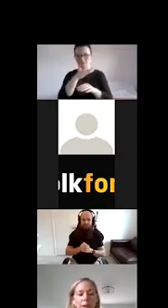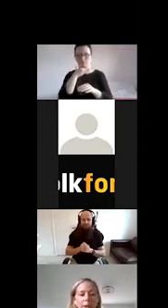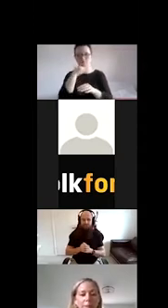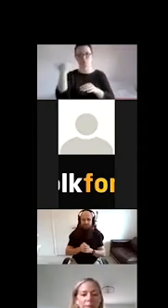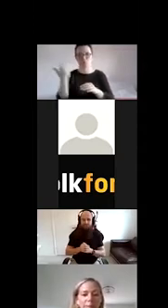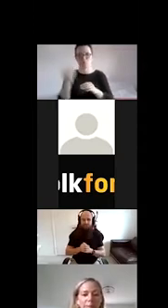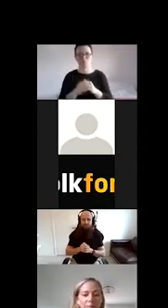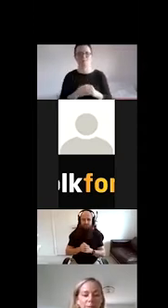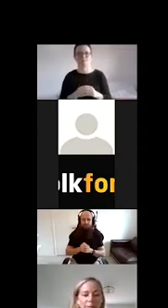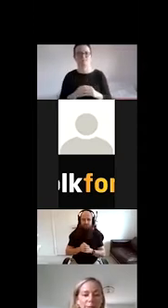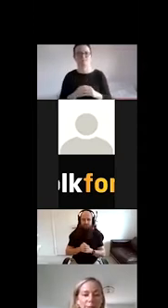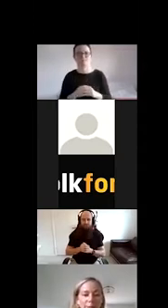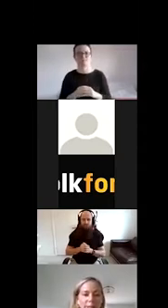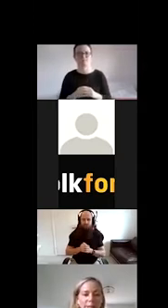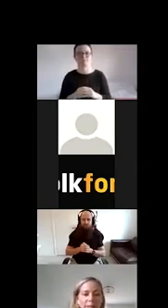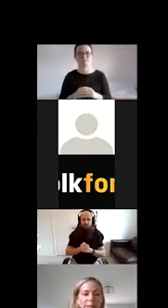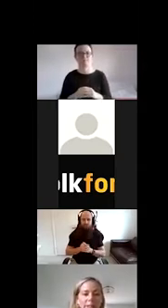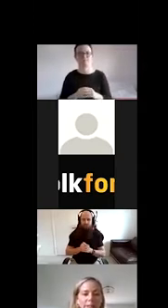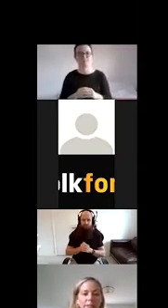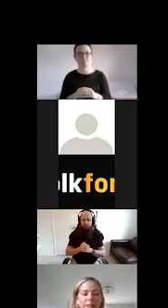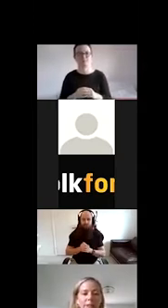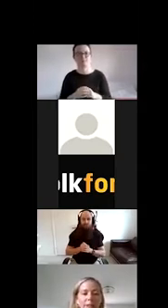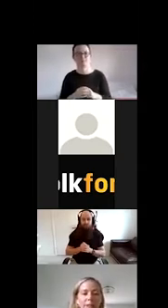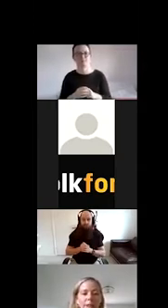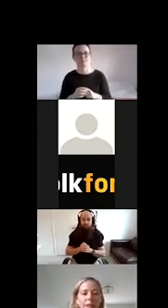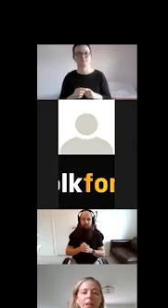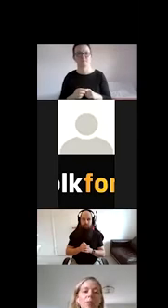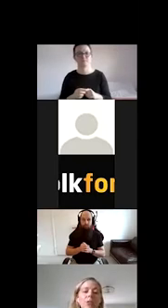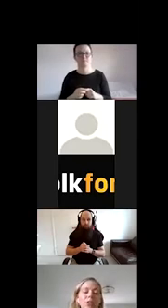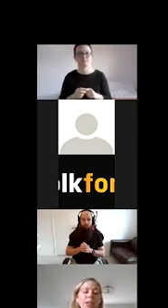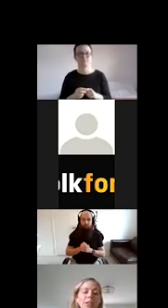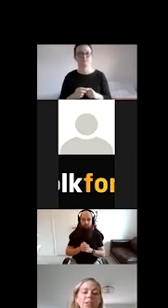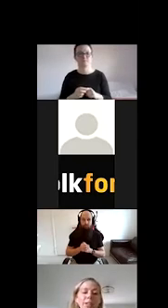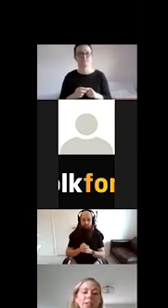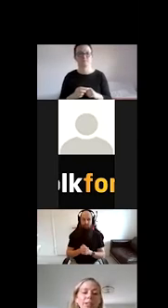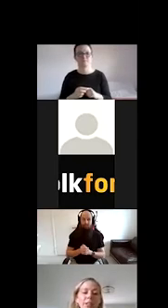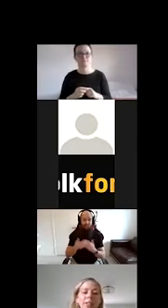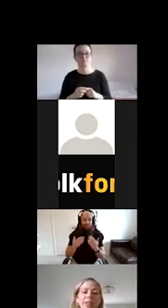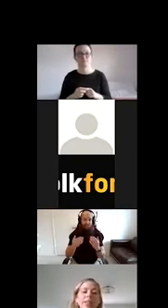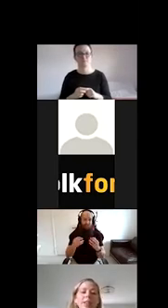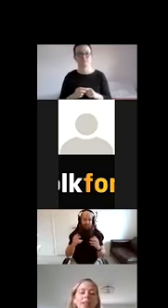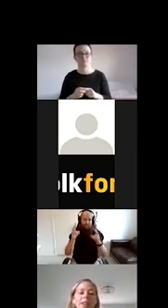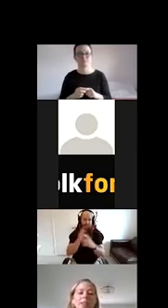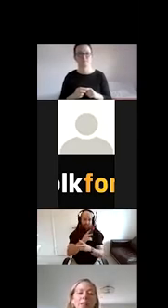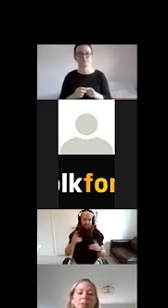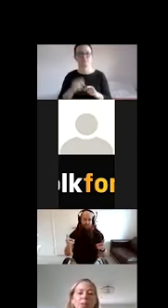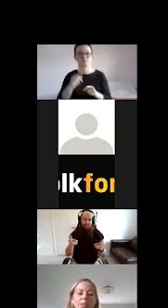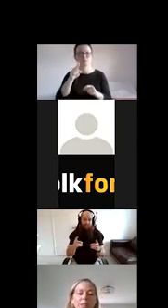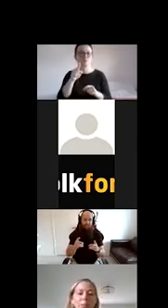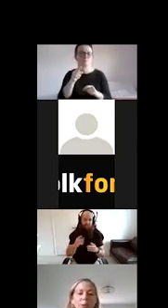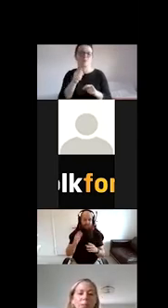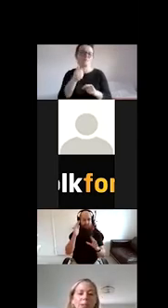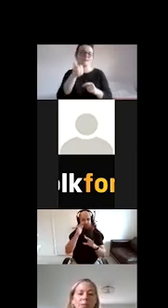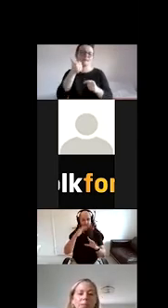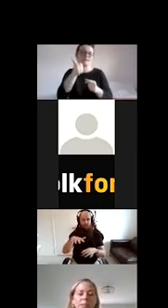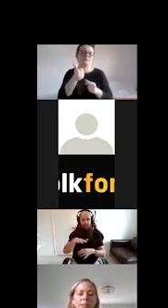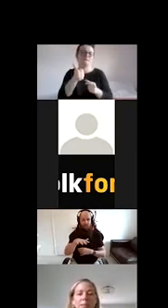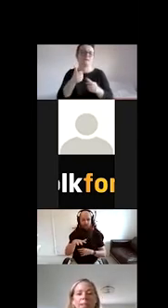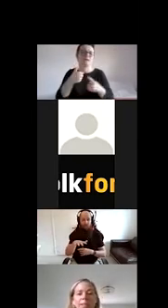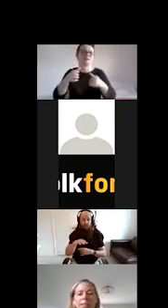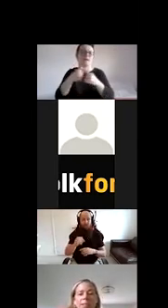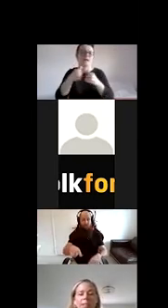so this is a common challenge that if you see that persons